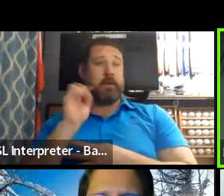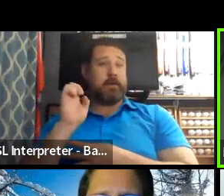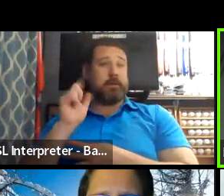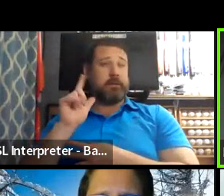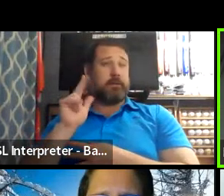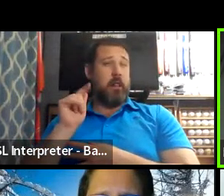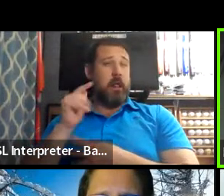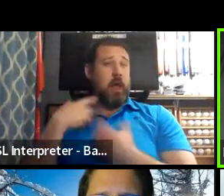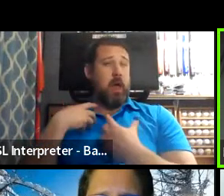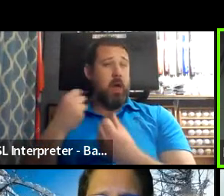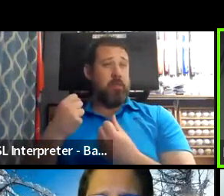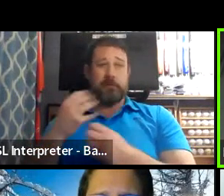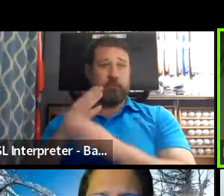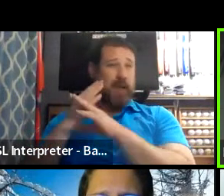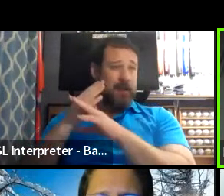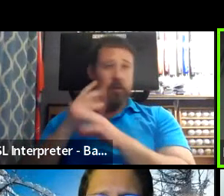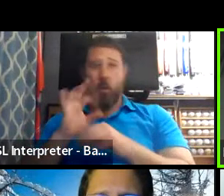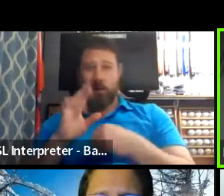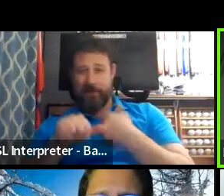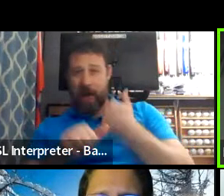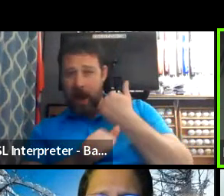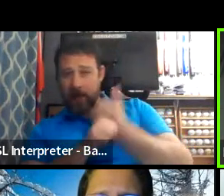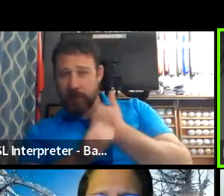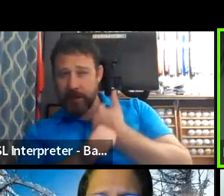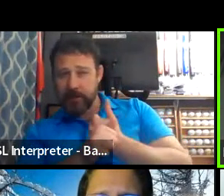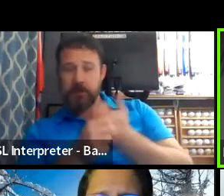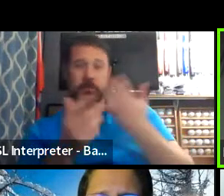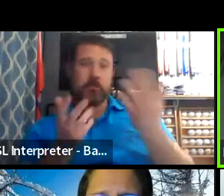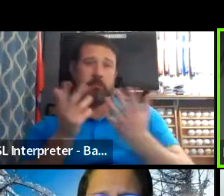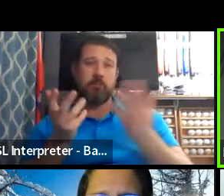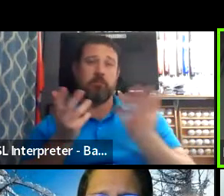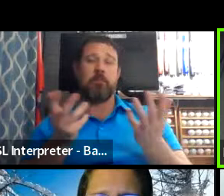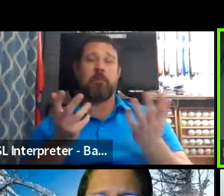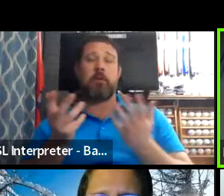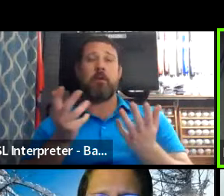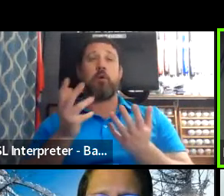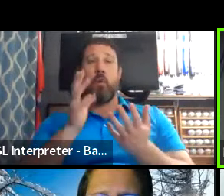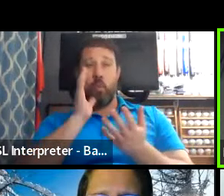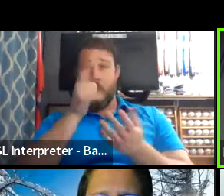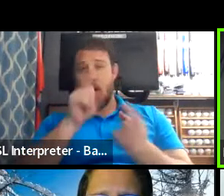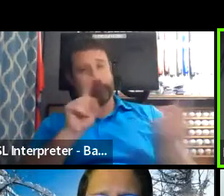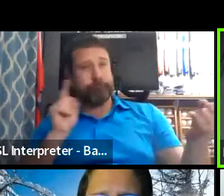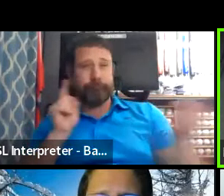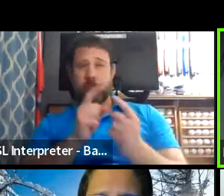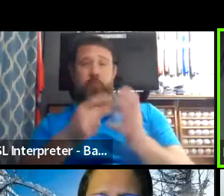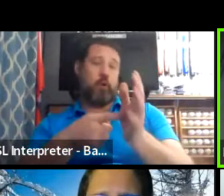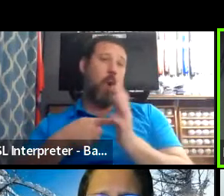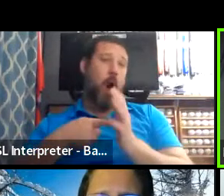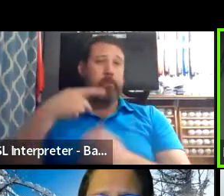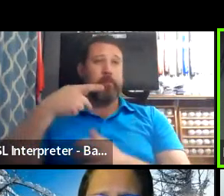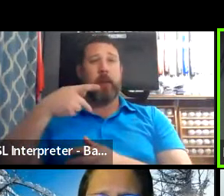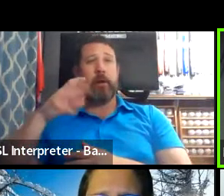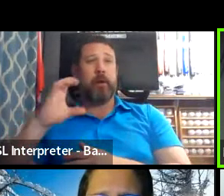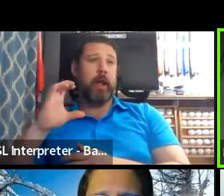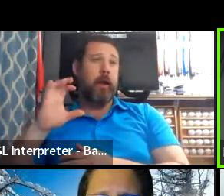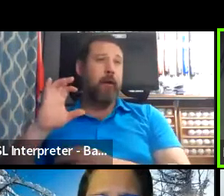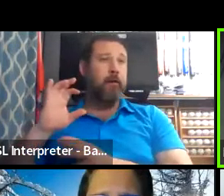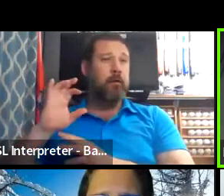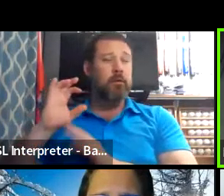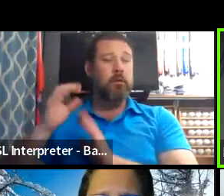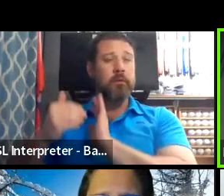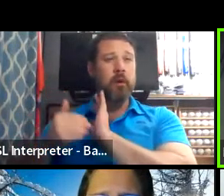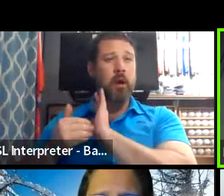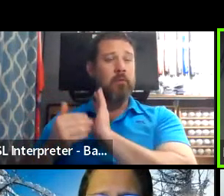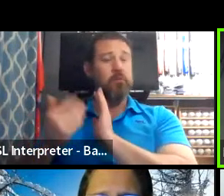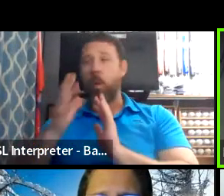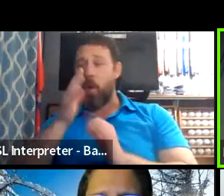is that at risk? And also, you know, whether you'll have to go to your primary care doctor or they cover it like at the